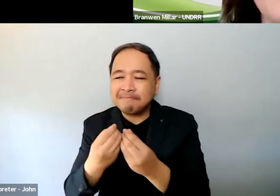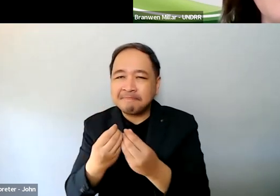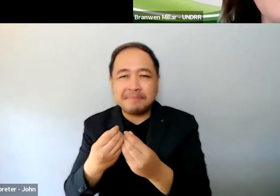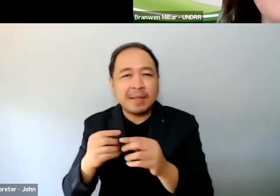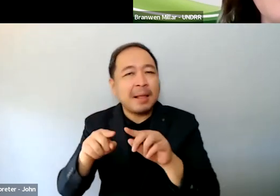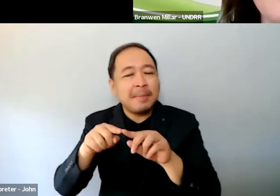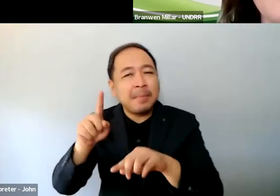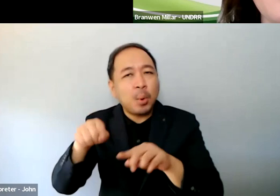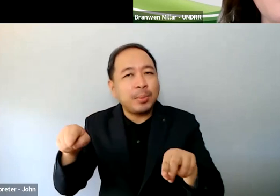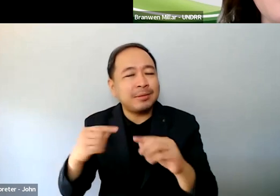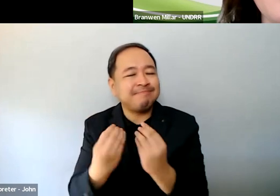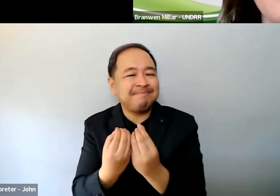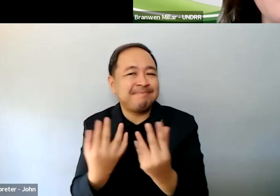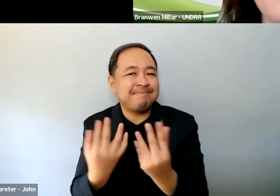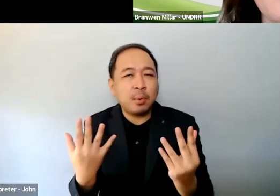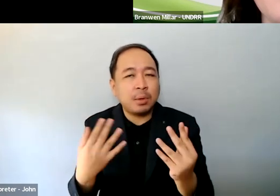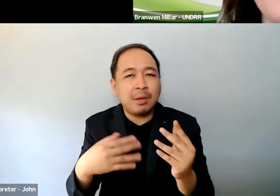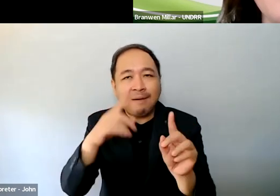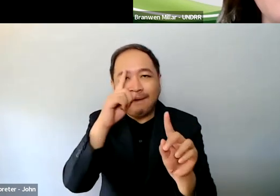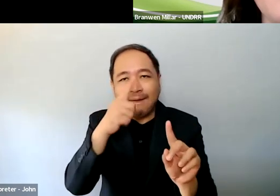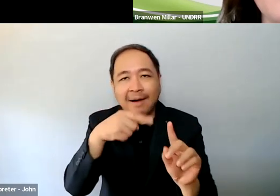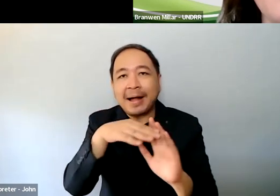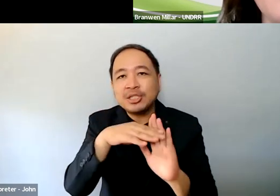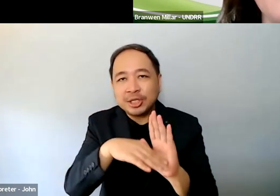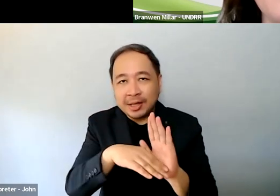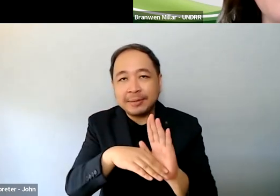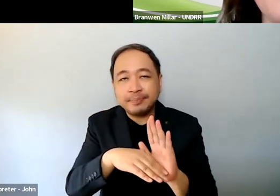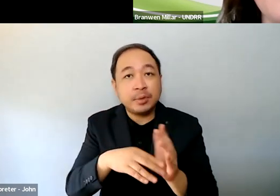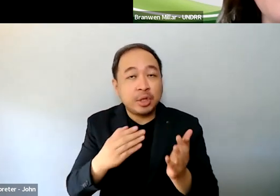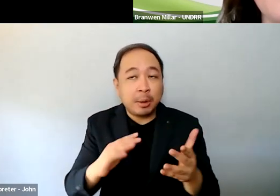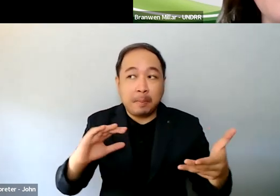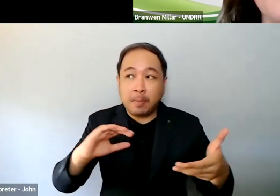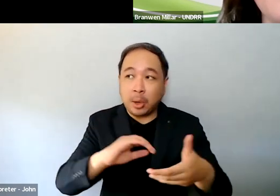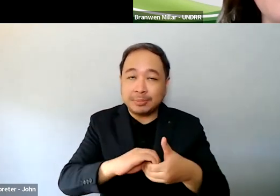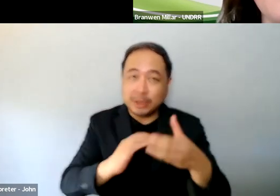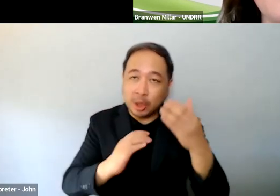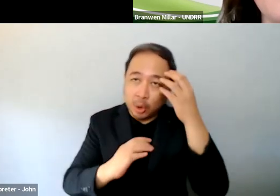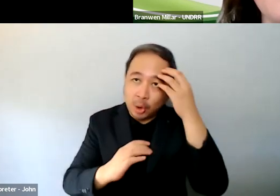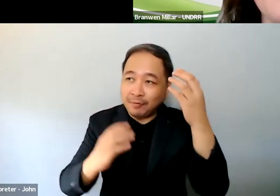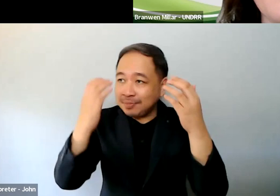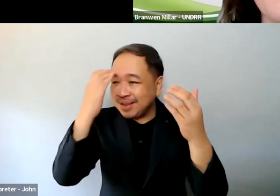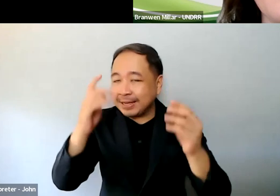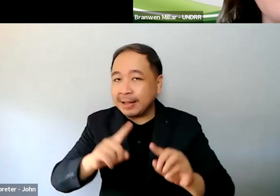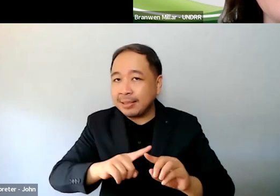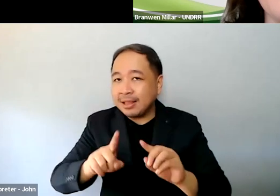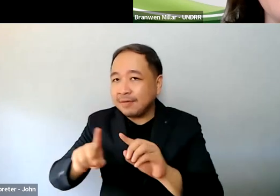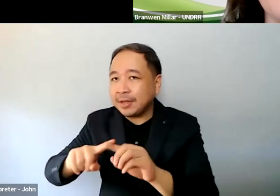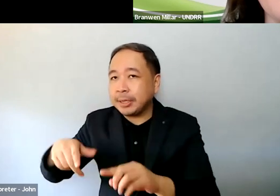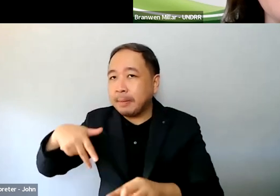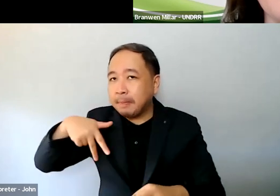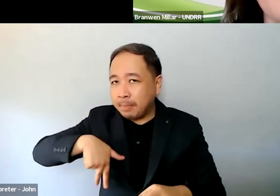And similarly, I think partnerships within governments across subject ministries is also crucial if we are to